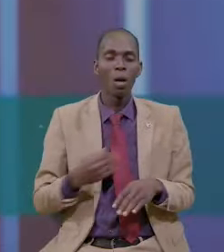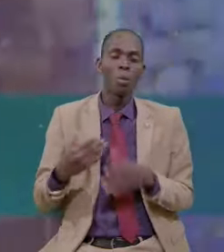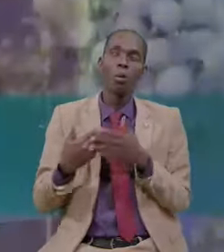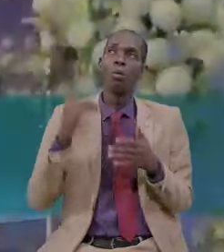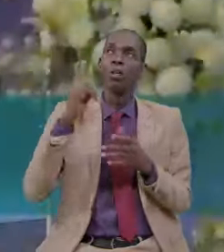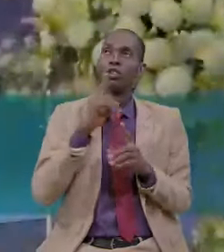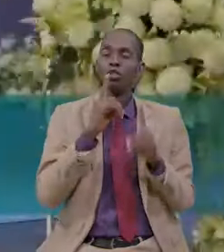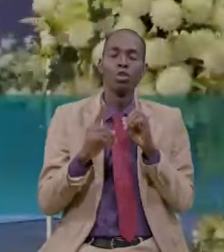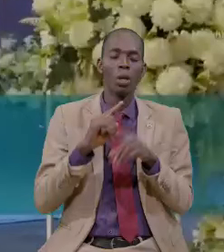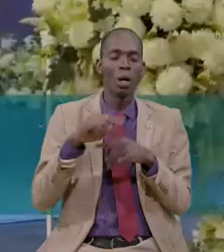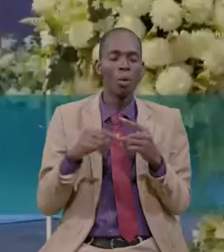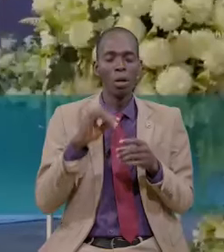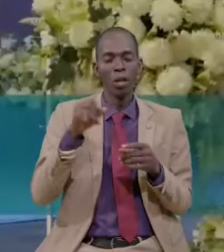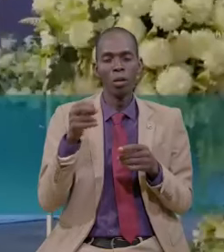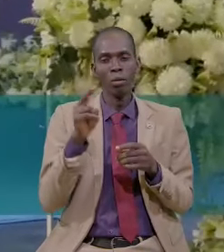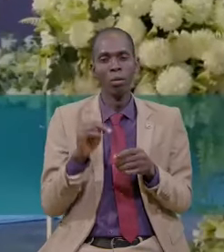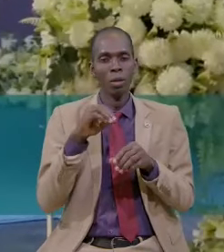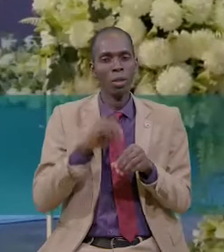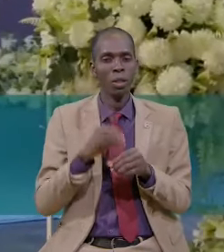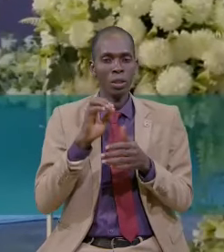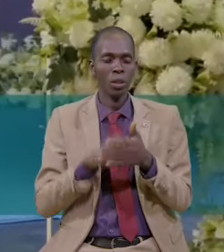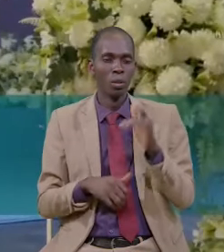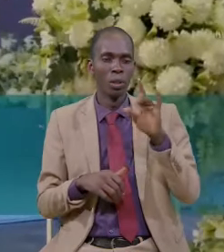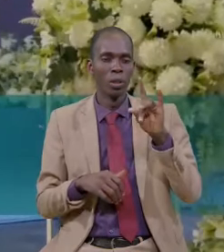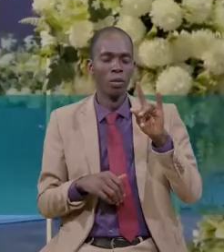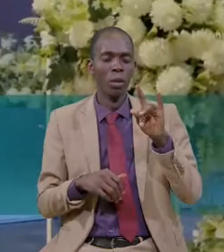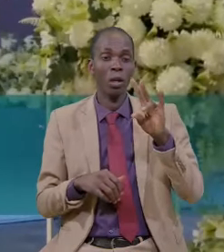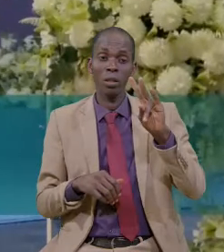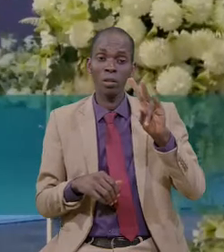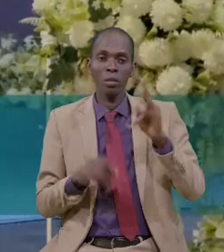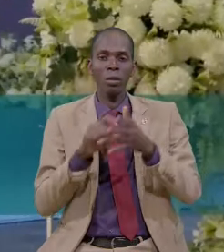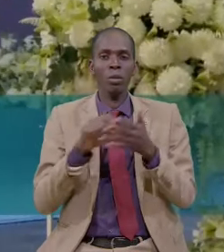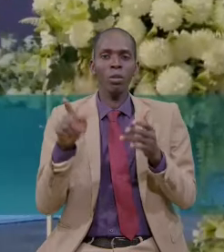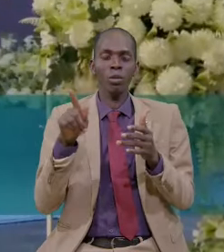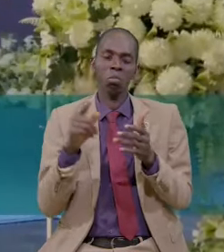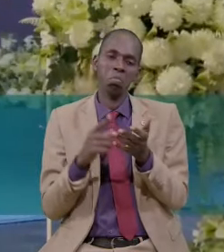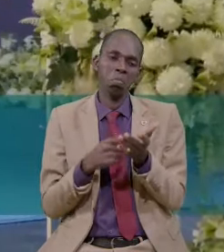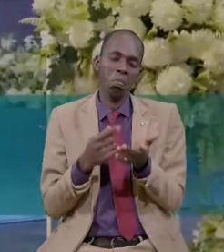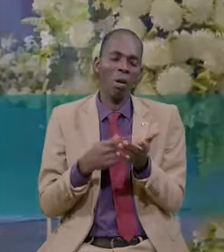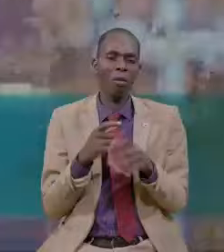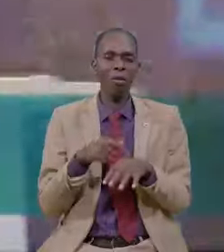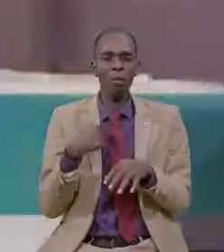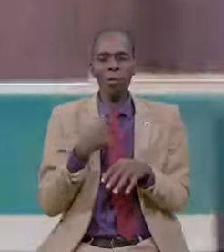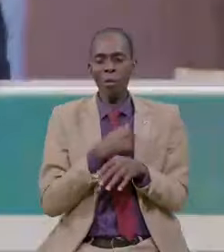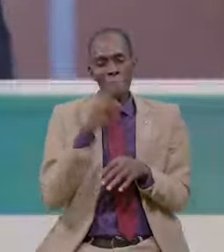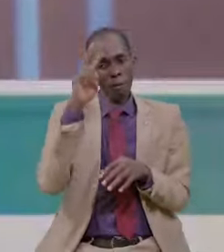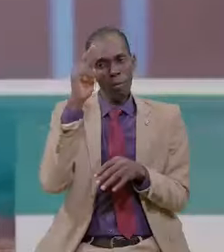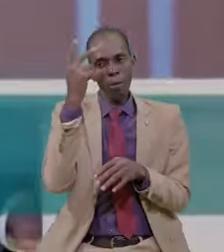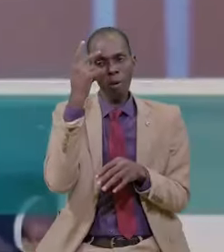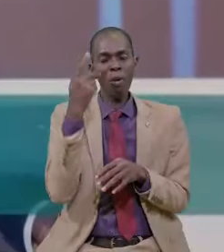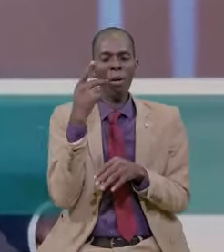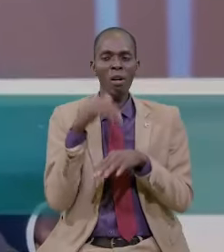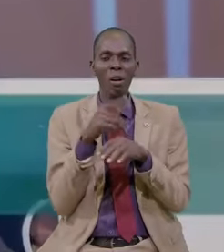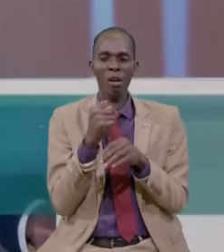chapter 17, verse 21, I think sometimes we misunderstand. We look at verse 21 and